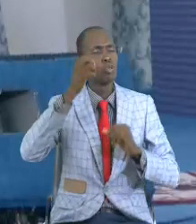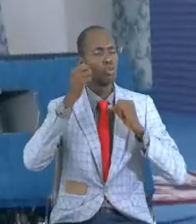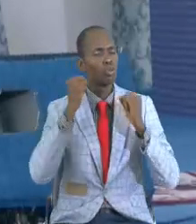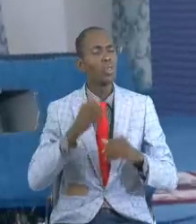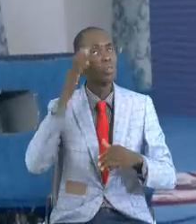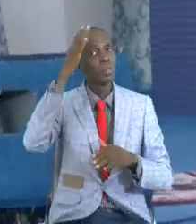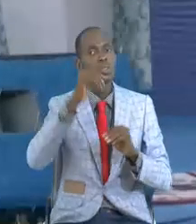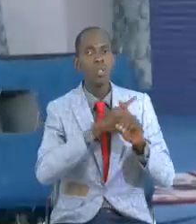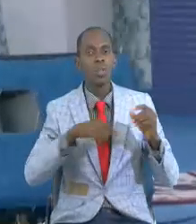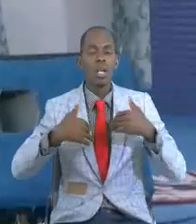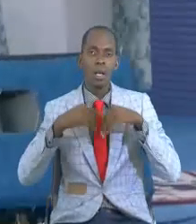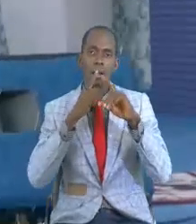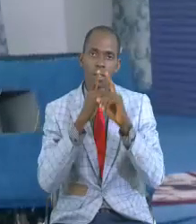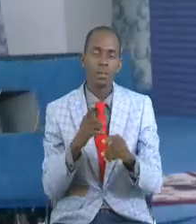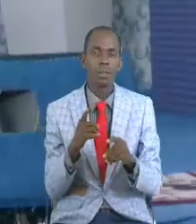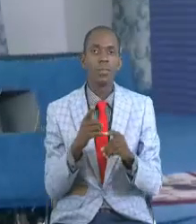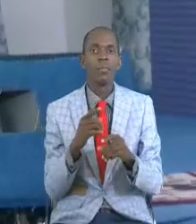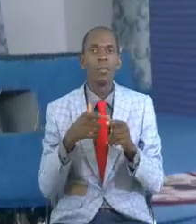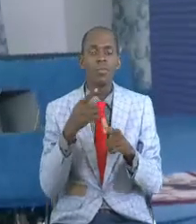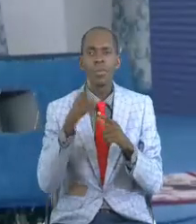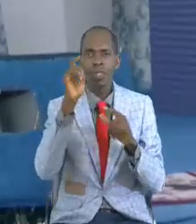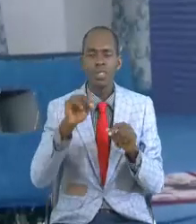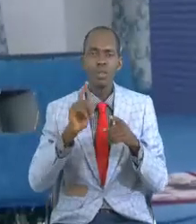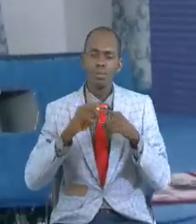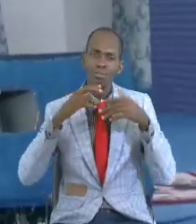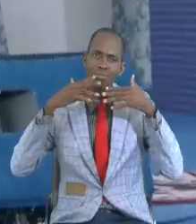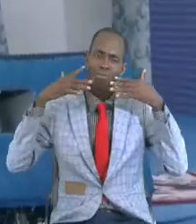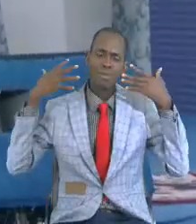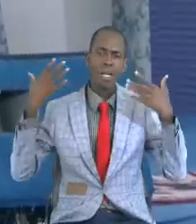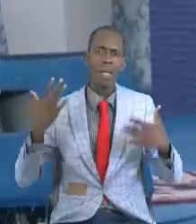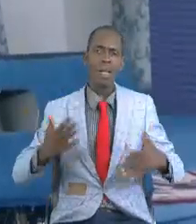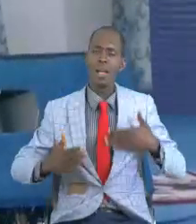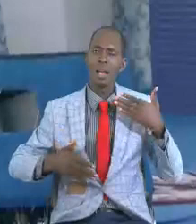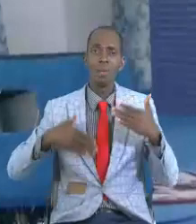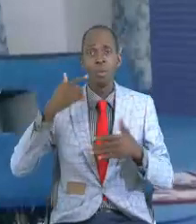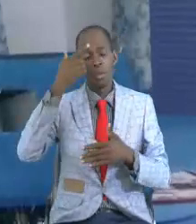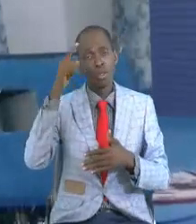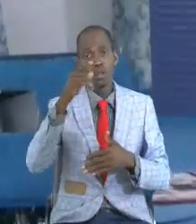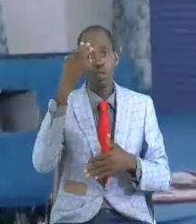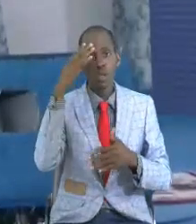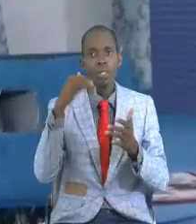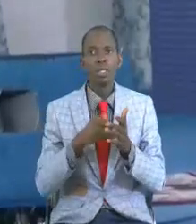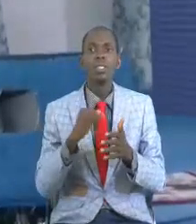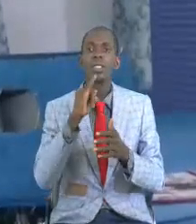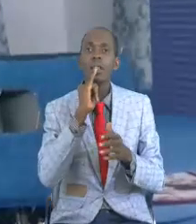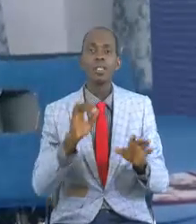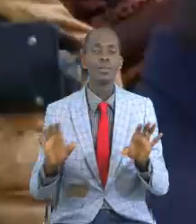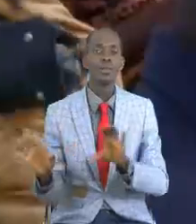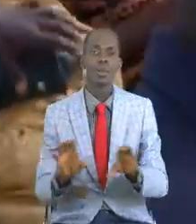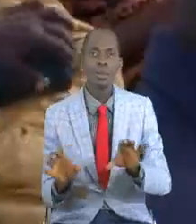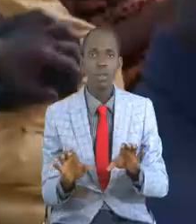has answered. Then you can cheer up, because you know it is done. For